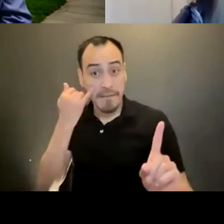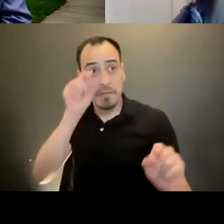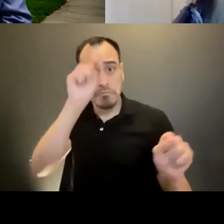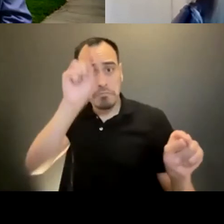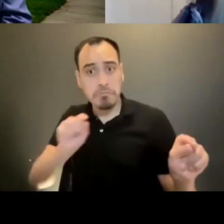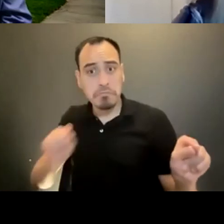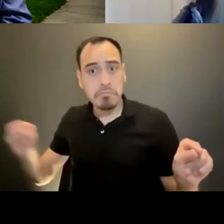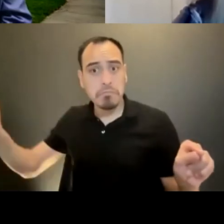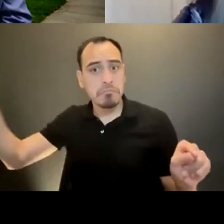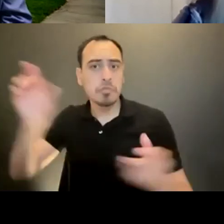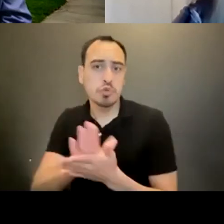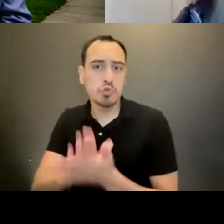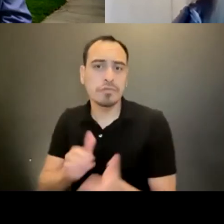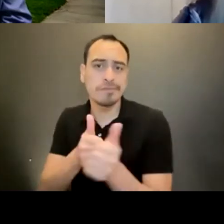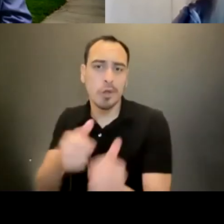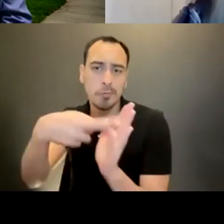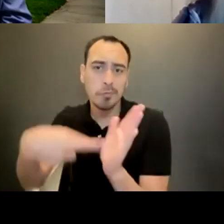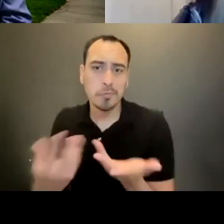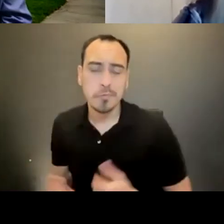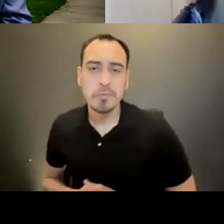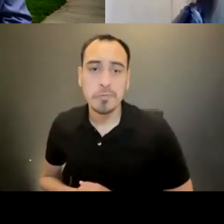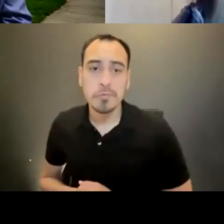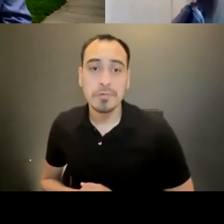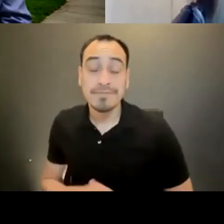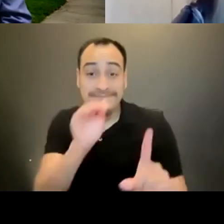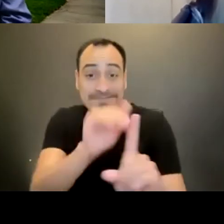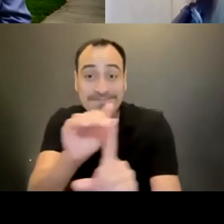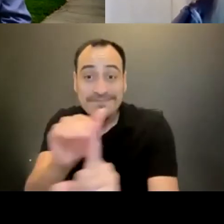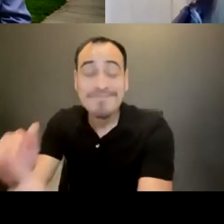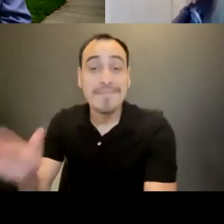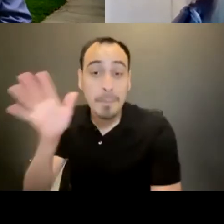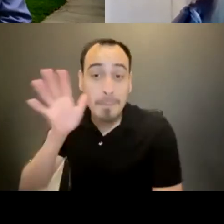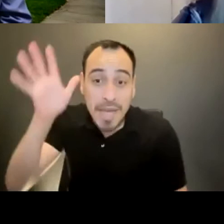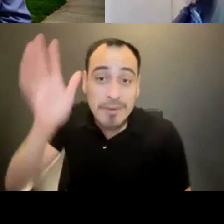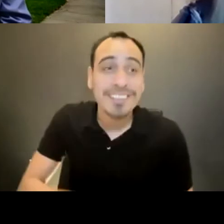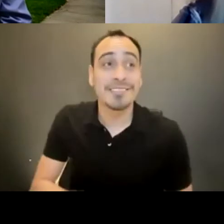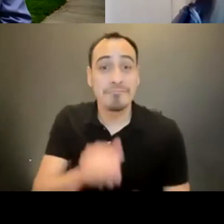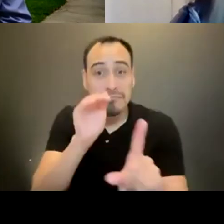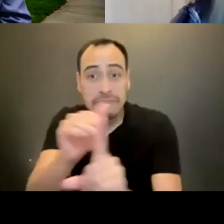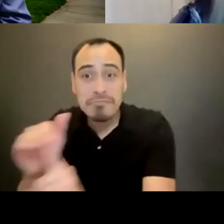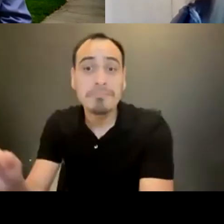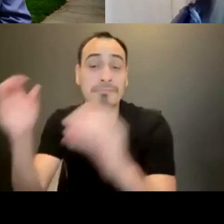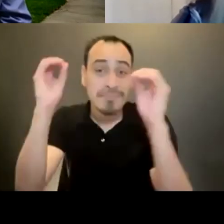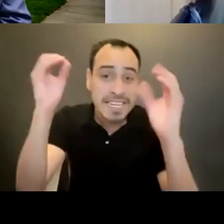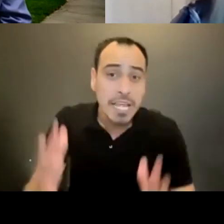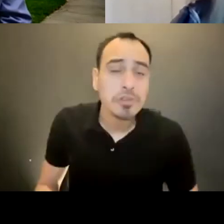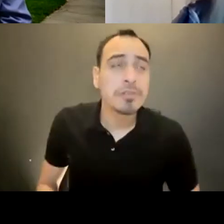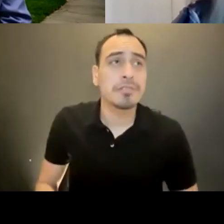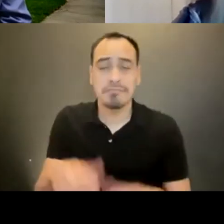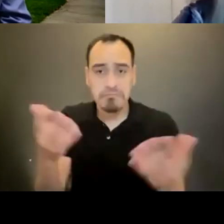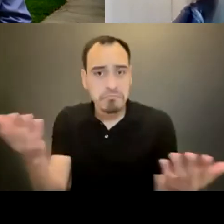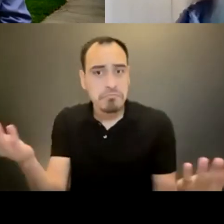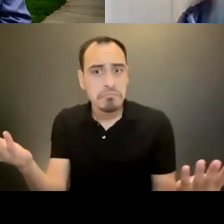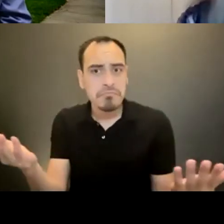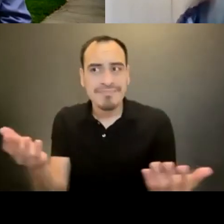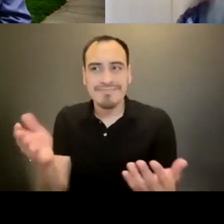reminder to parents, teachers, educators that as